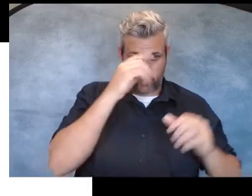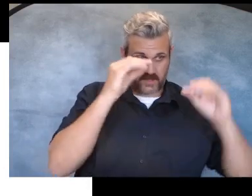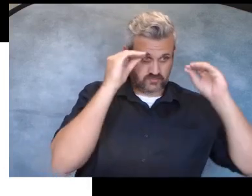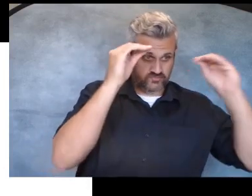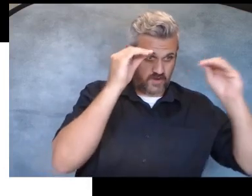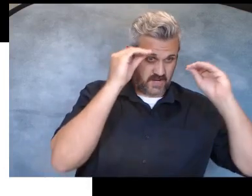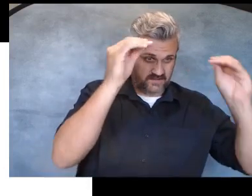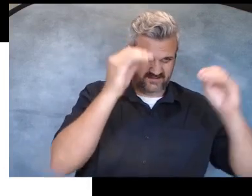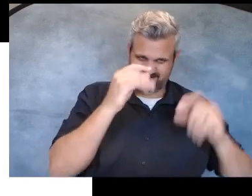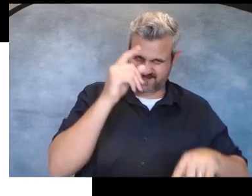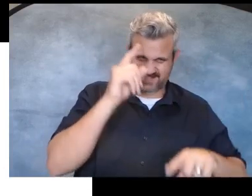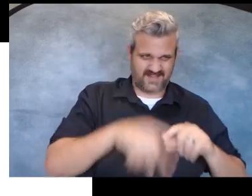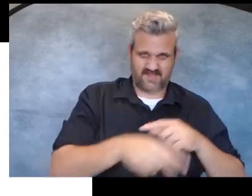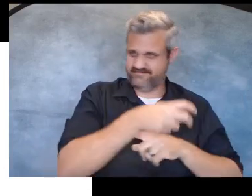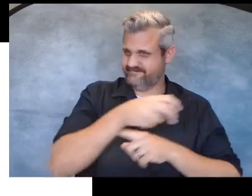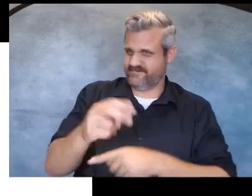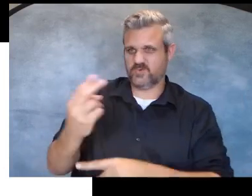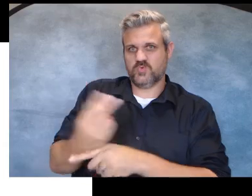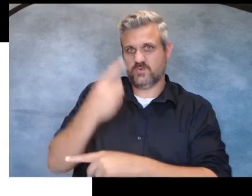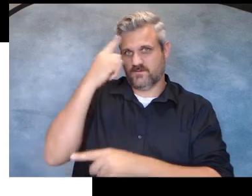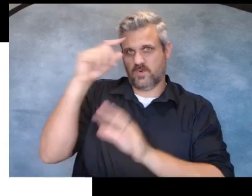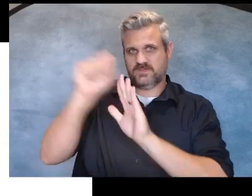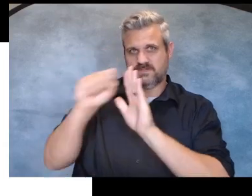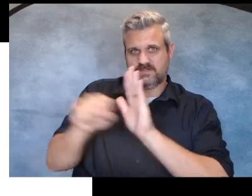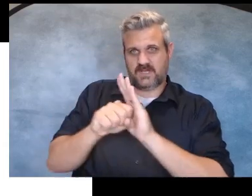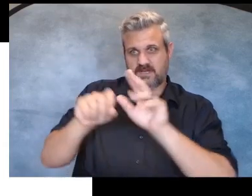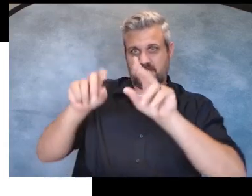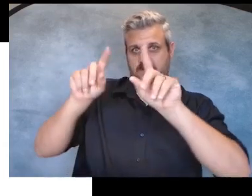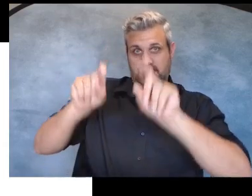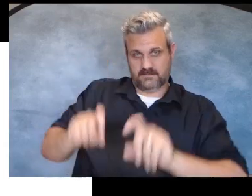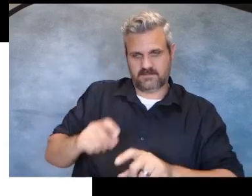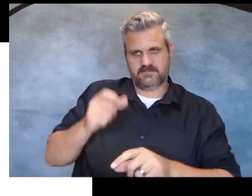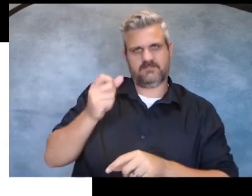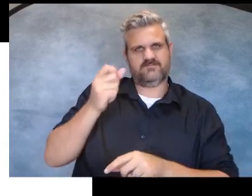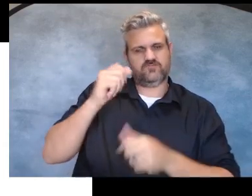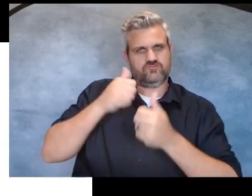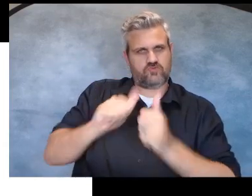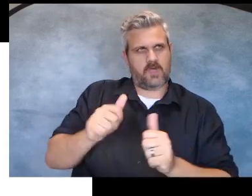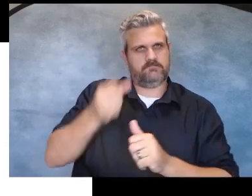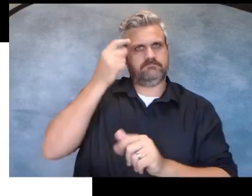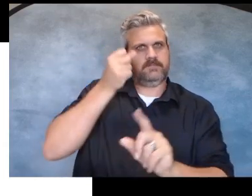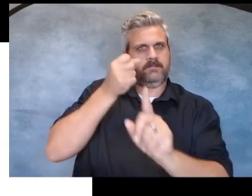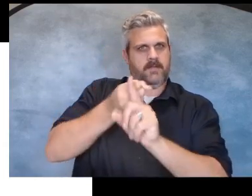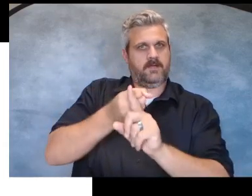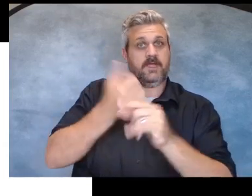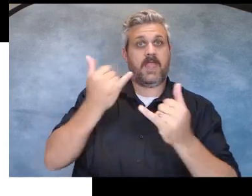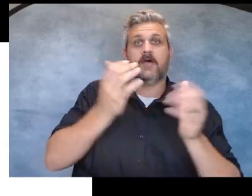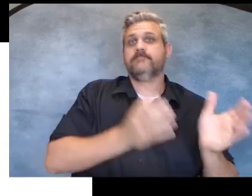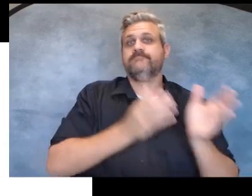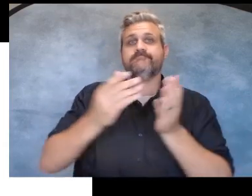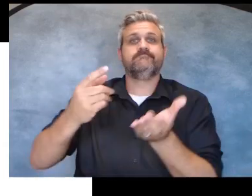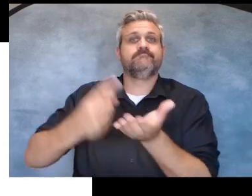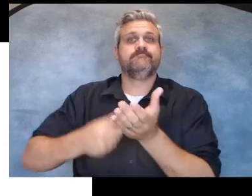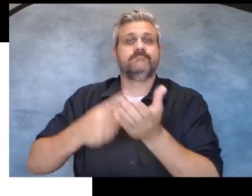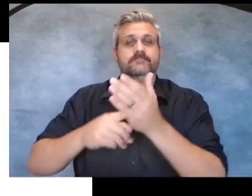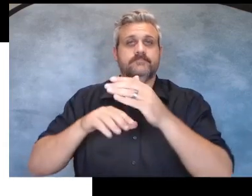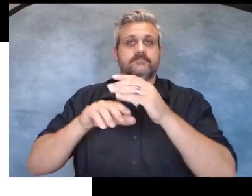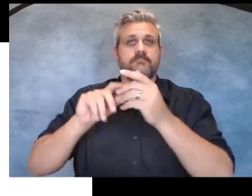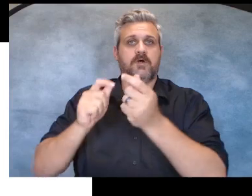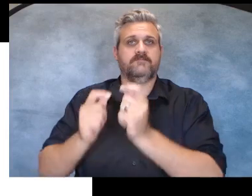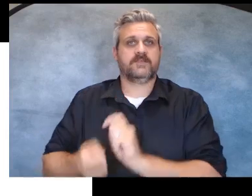for instruction that cannot be used for state assessment. Now, let's discuss modifications.